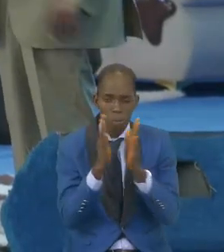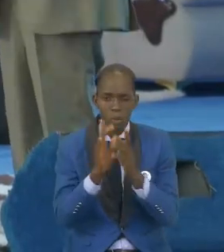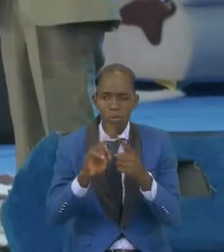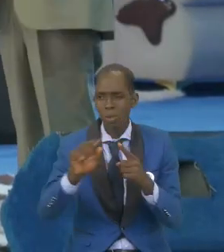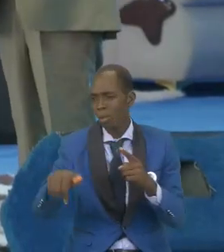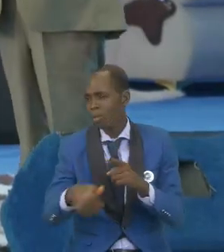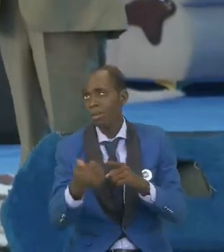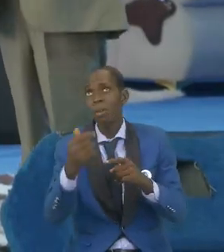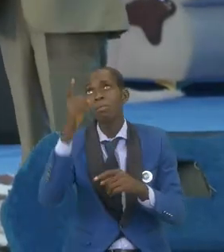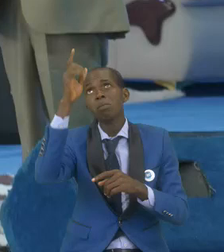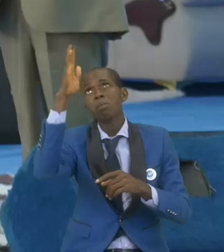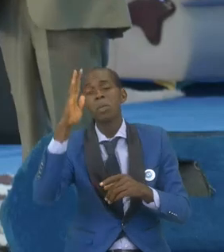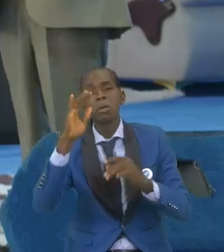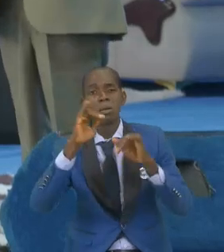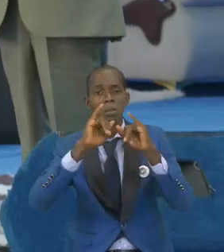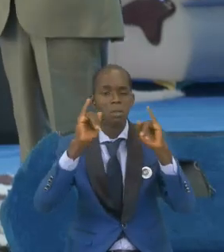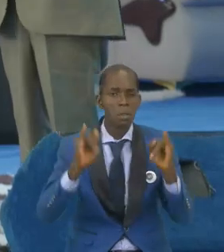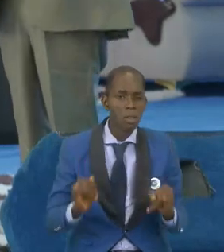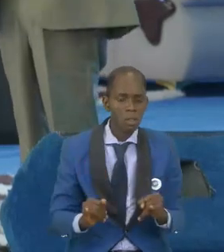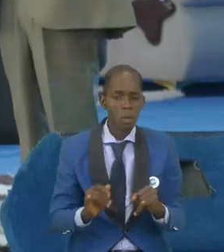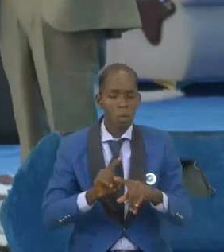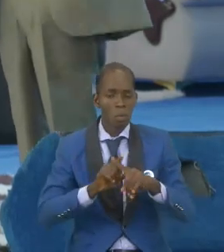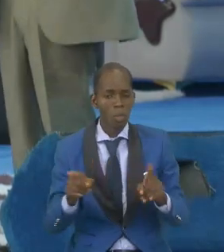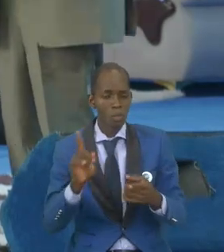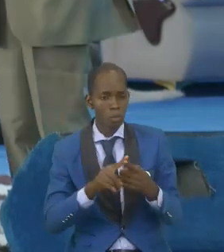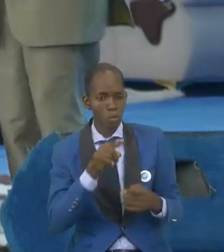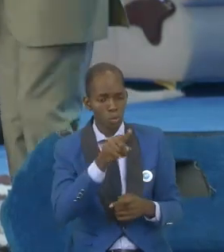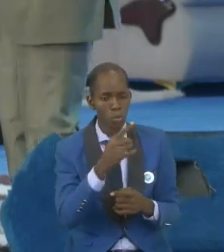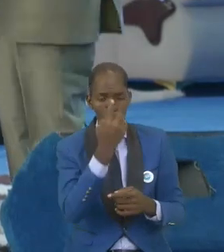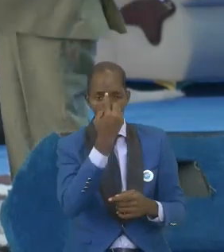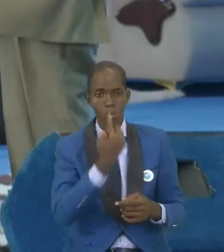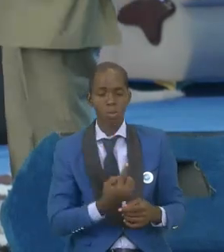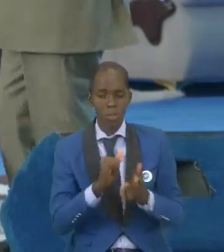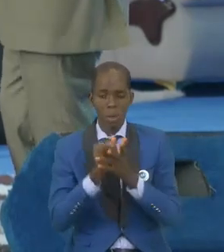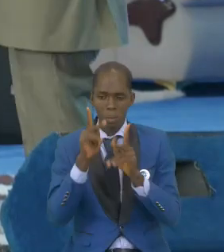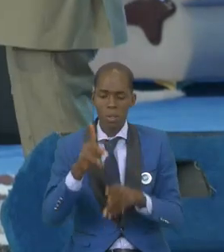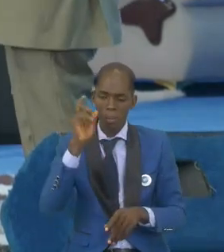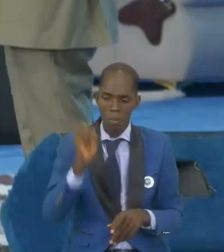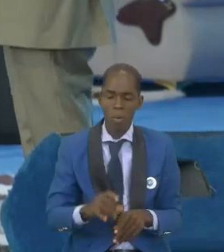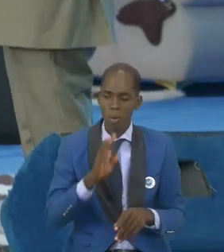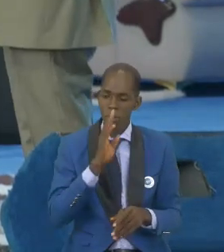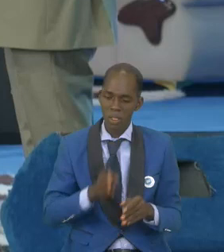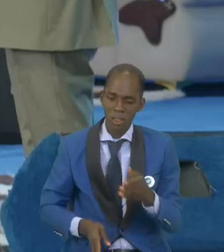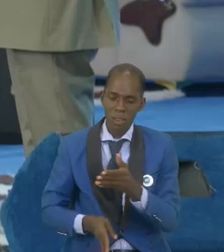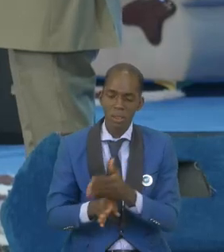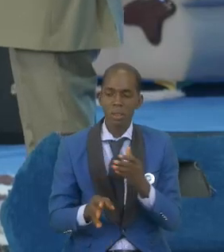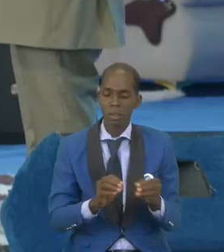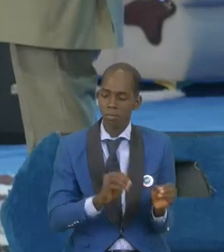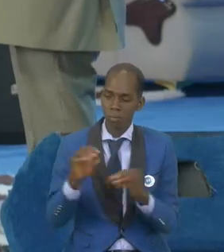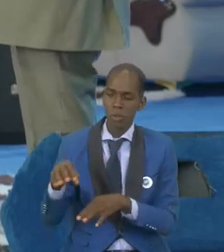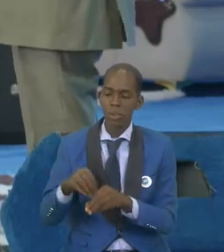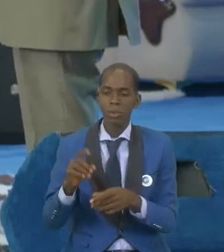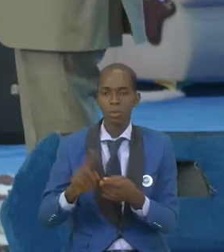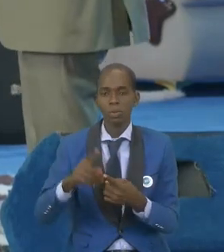days, except thou, O king, he'll be cast into the lion's den.